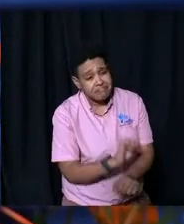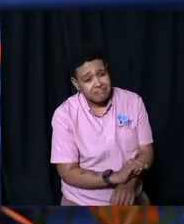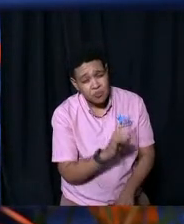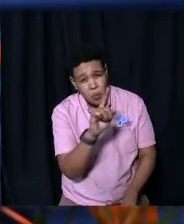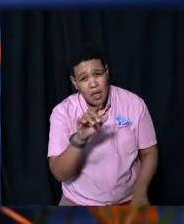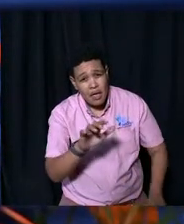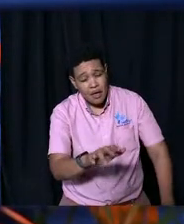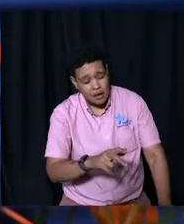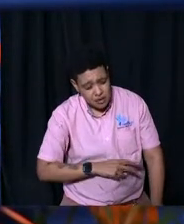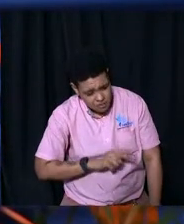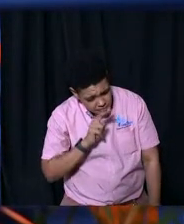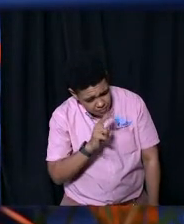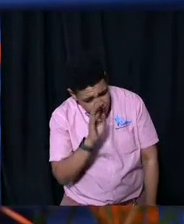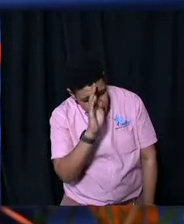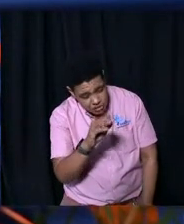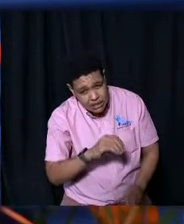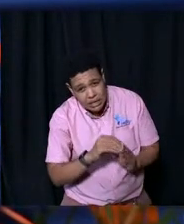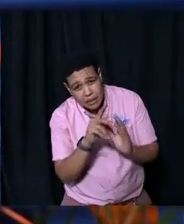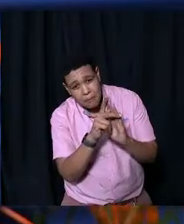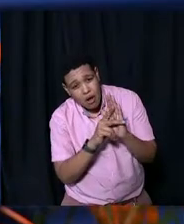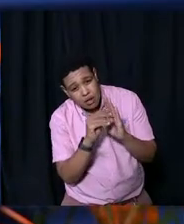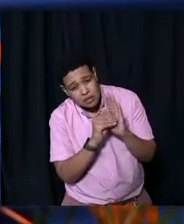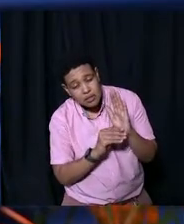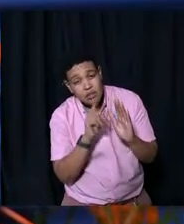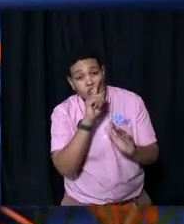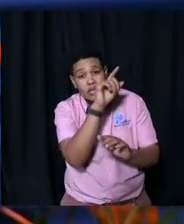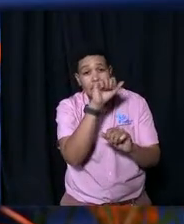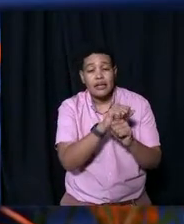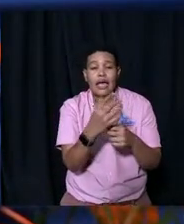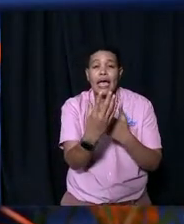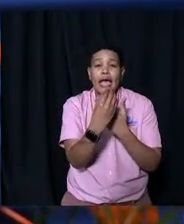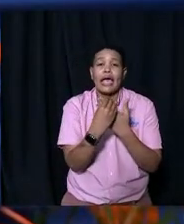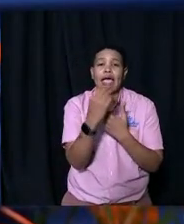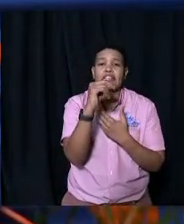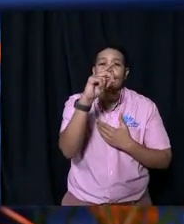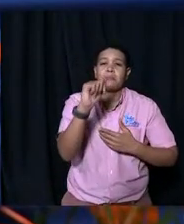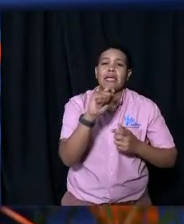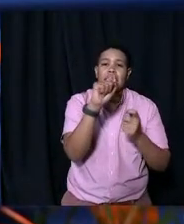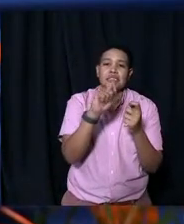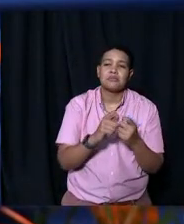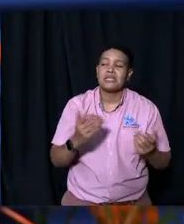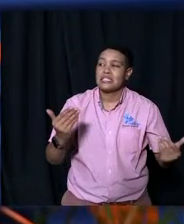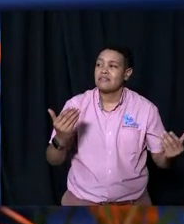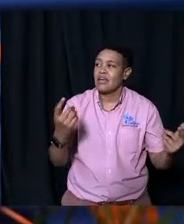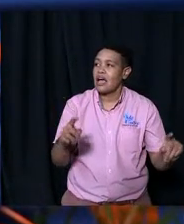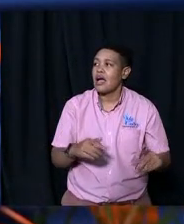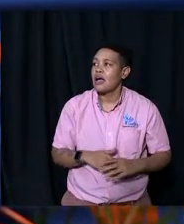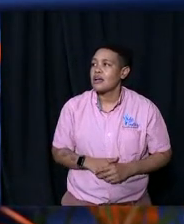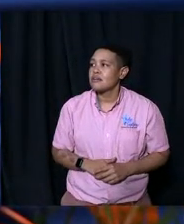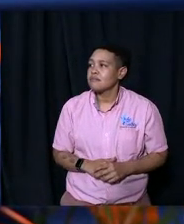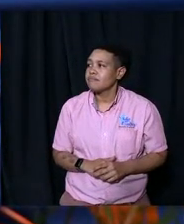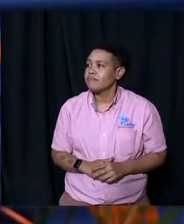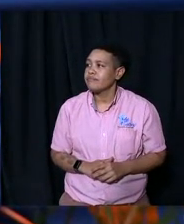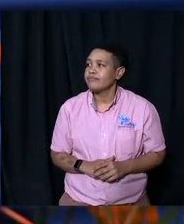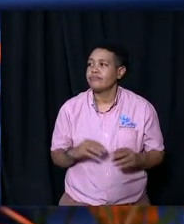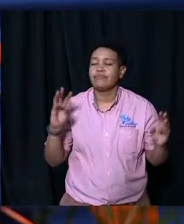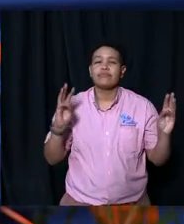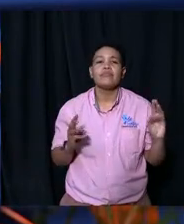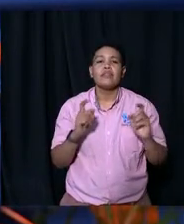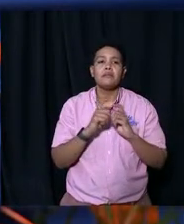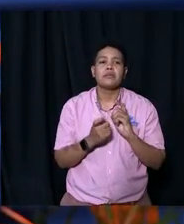have put very deliberately in the policy framework is to engage the media specifically. the climate